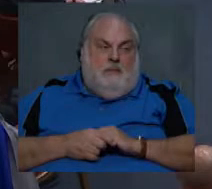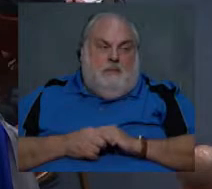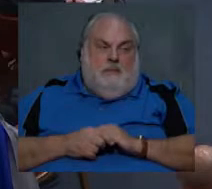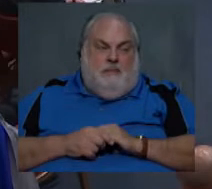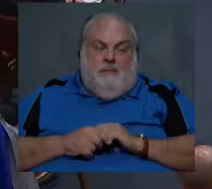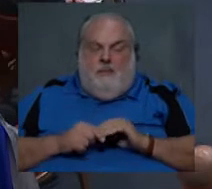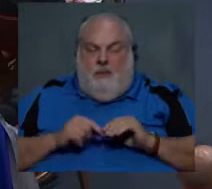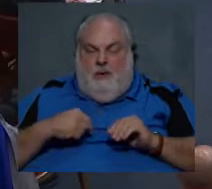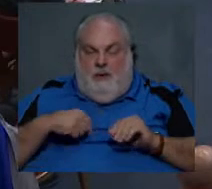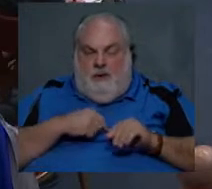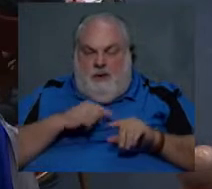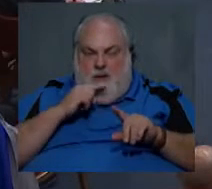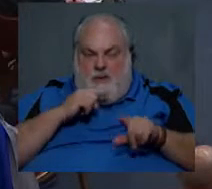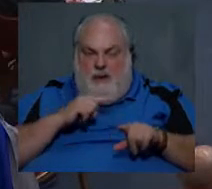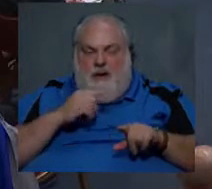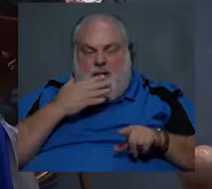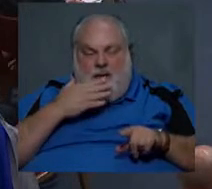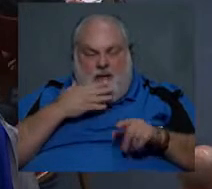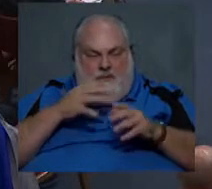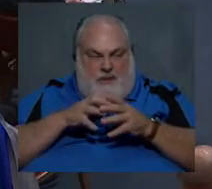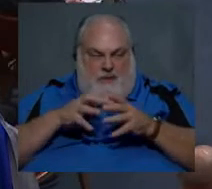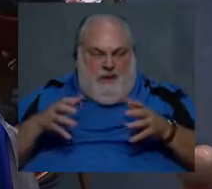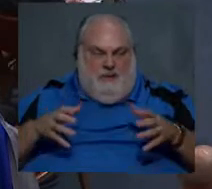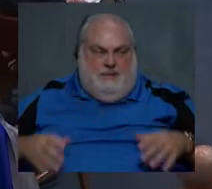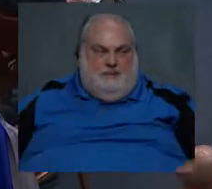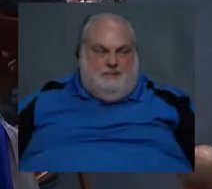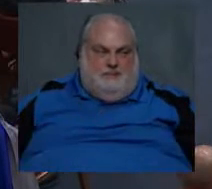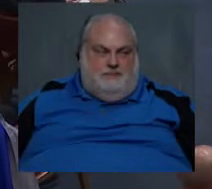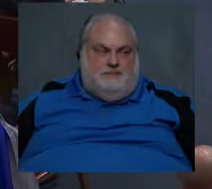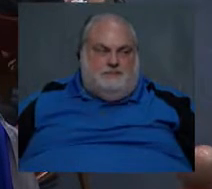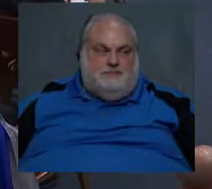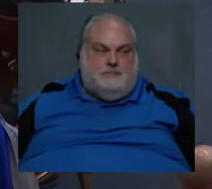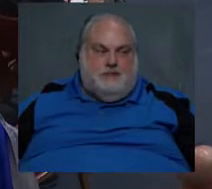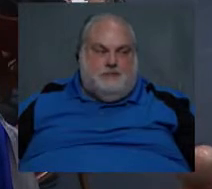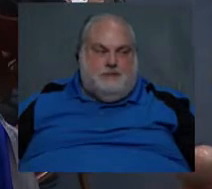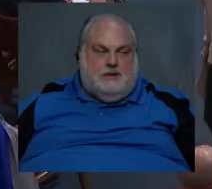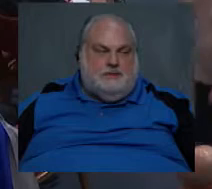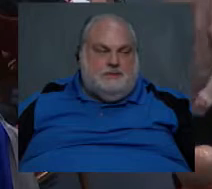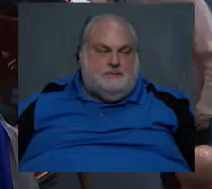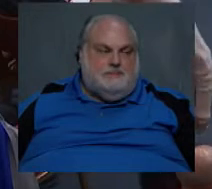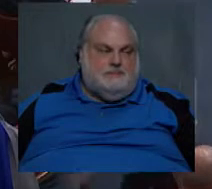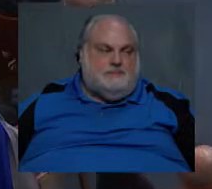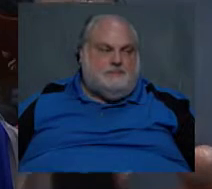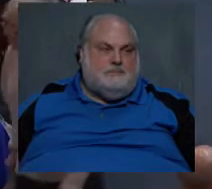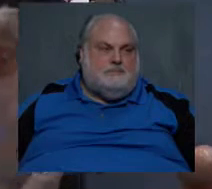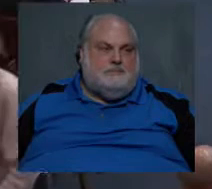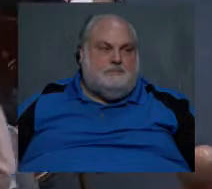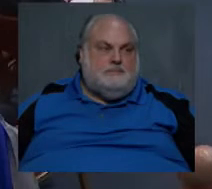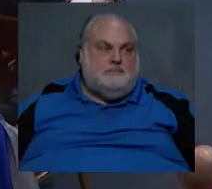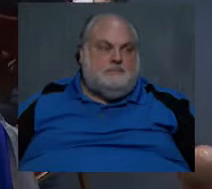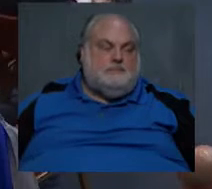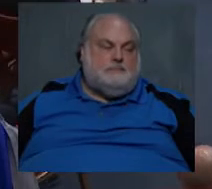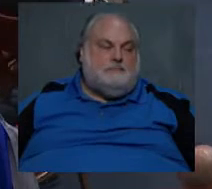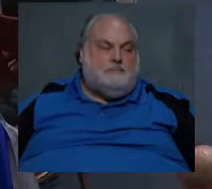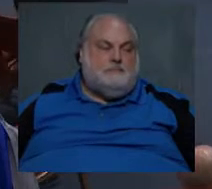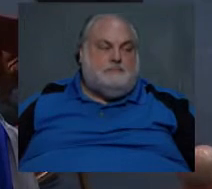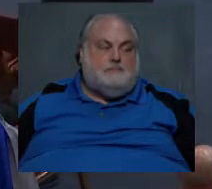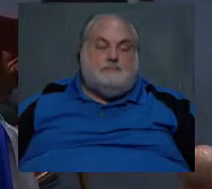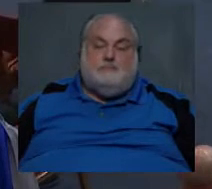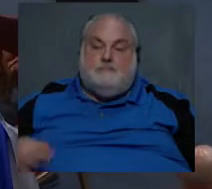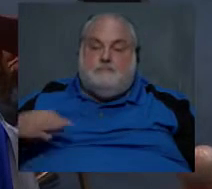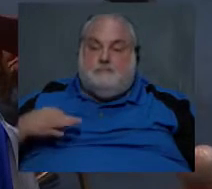Yes, we'll speak to that. Thank you very much. Okay. Thank you. Okay. Applicant, would you like to get